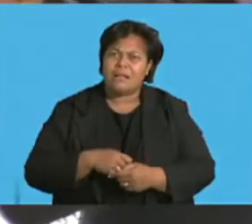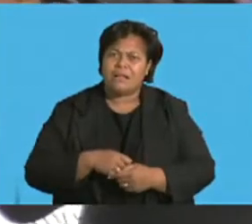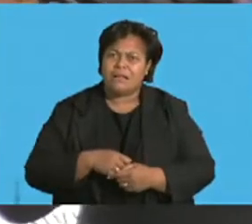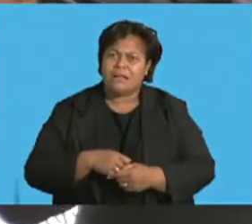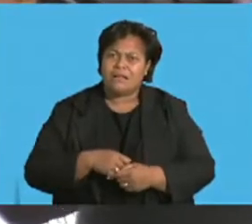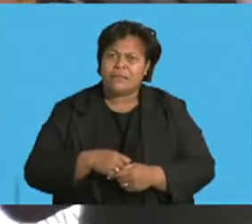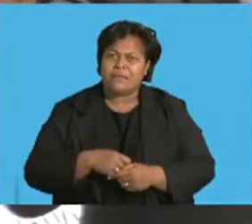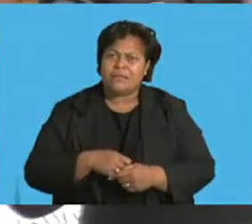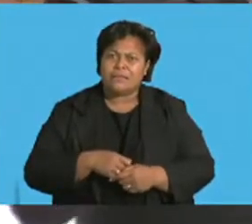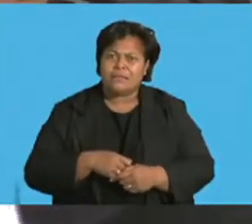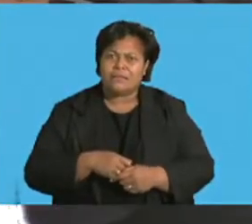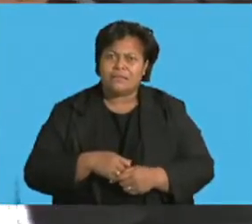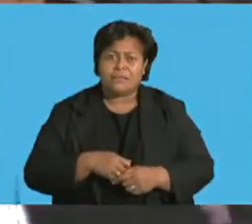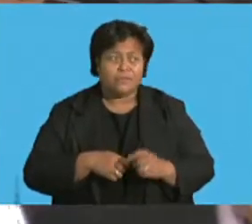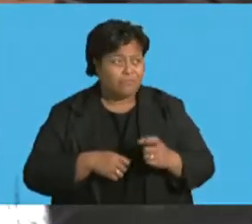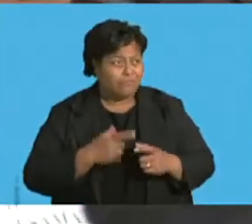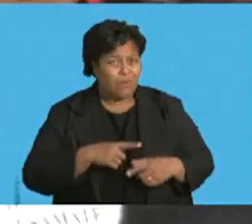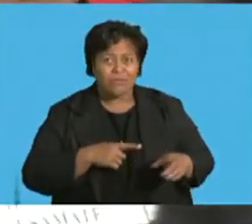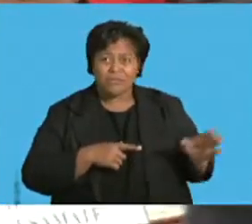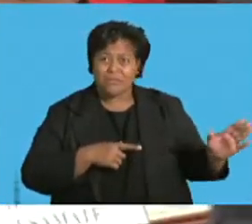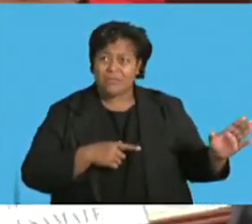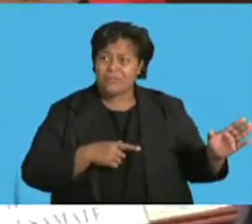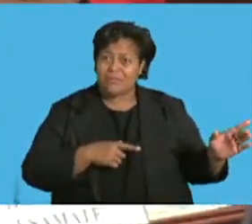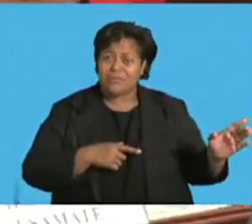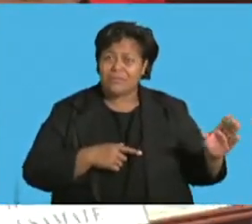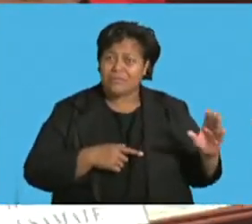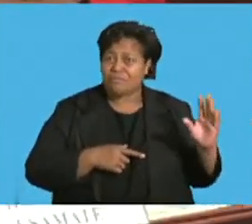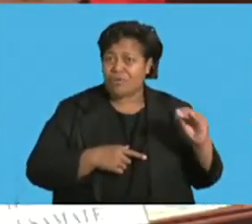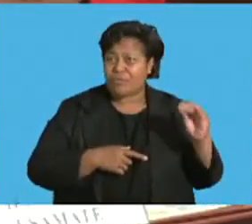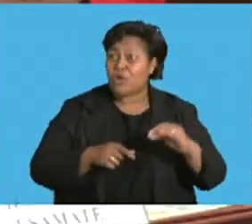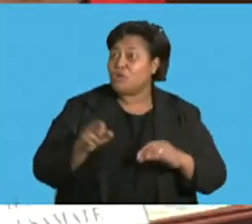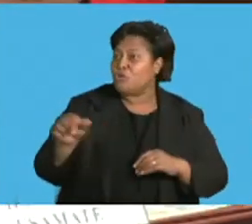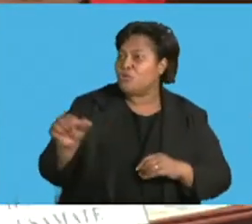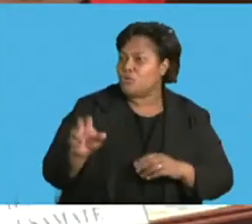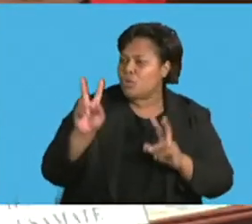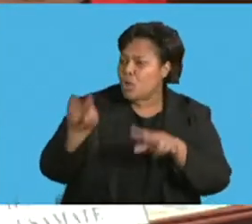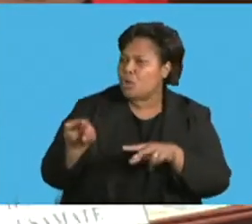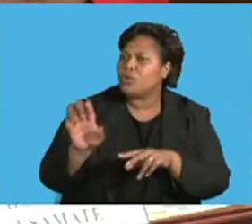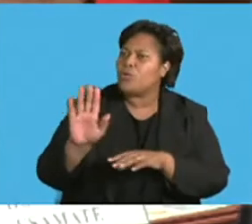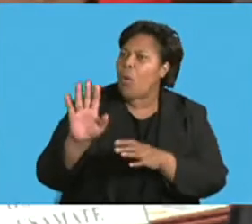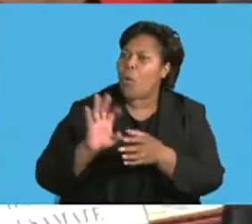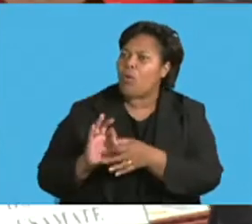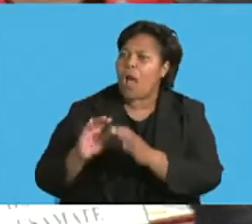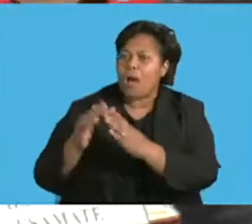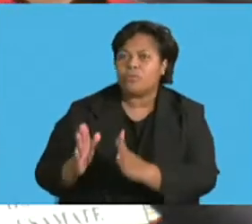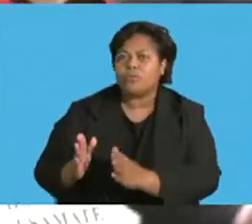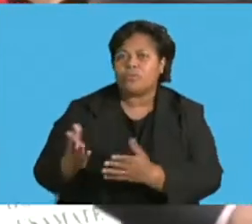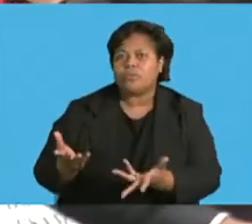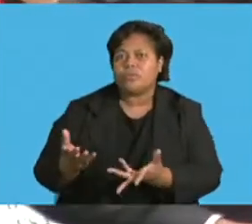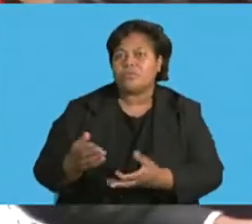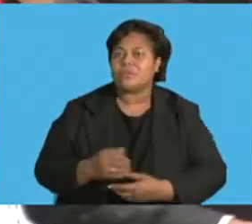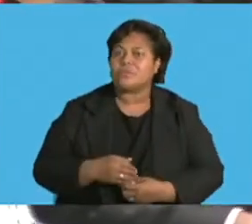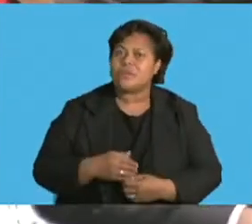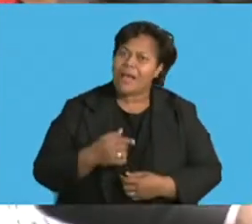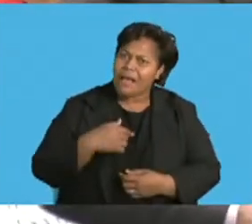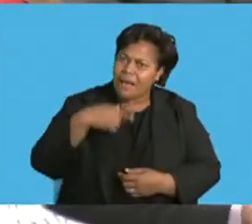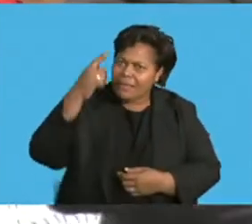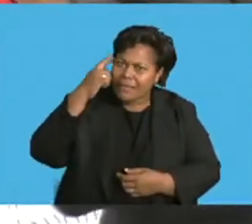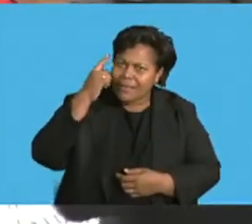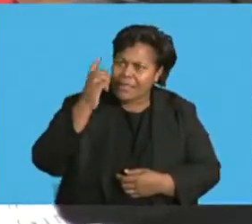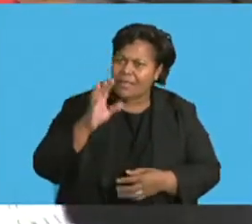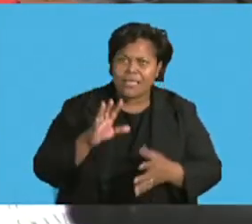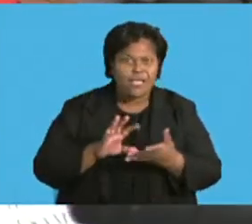Ndua had said, which he had said, that you should look into your own house. Mr. Speaker, sir, I think it is